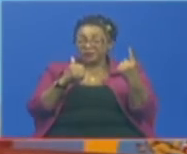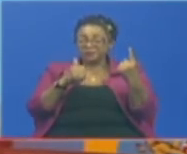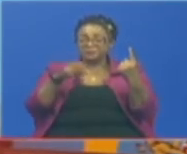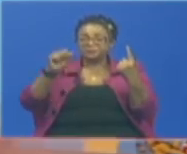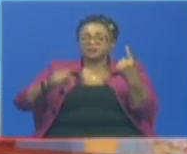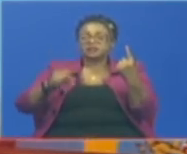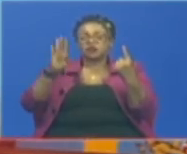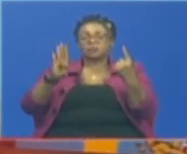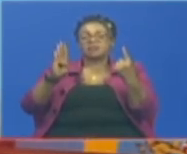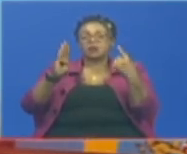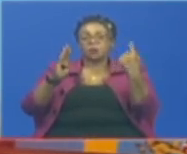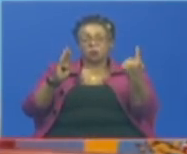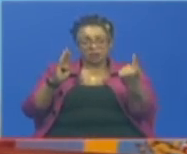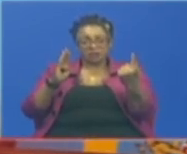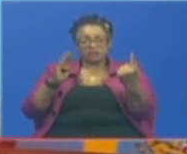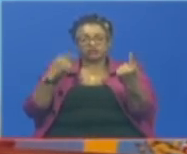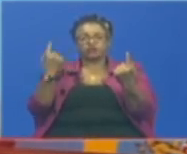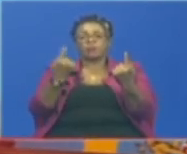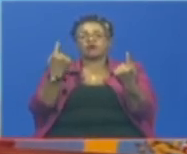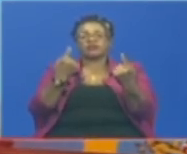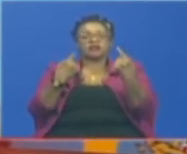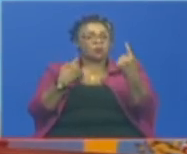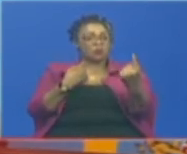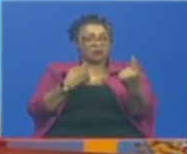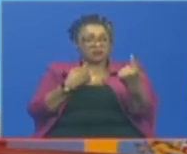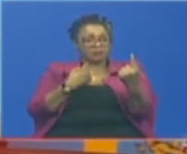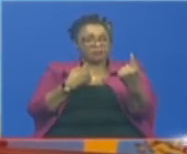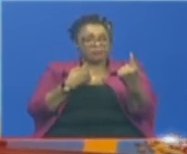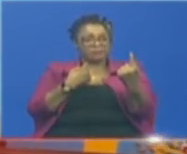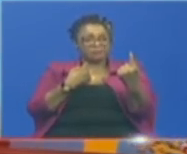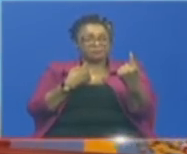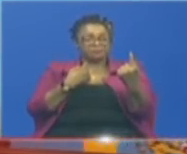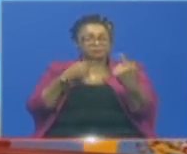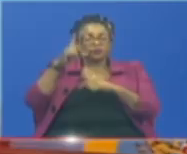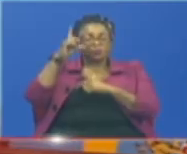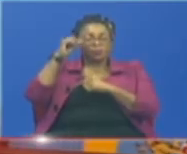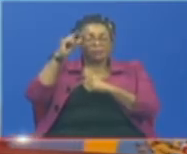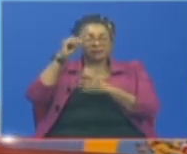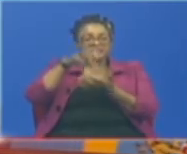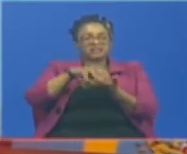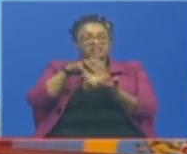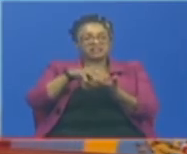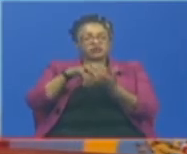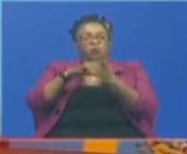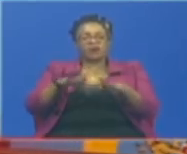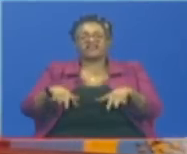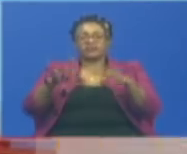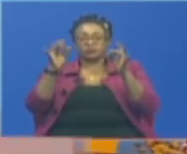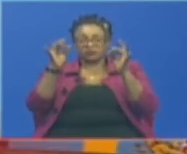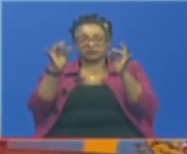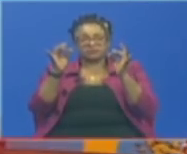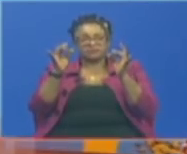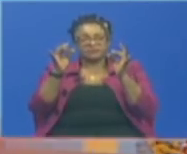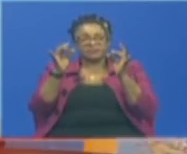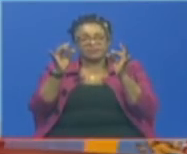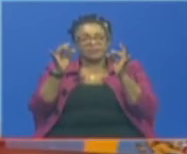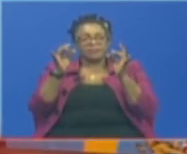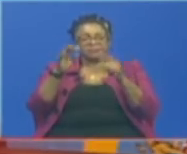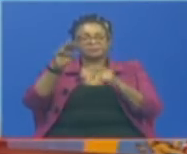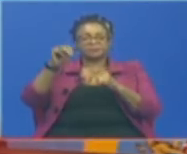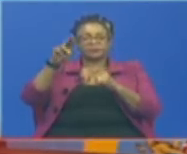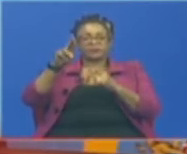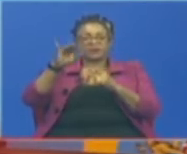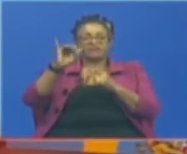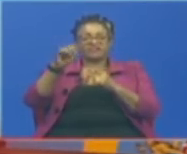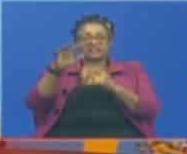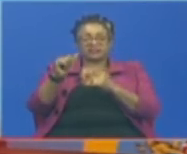1, and Umoja 1. Mombasa's cases were found in Mvita Kuze